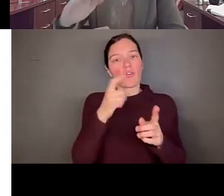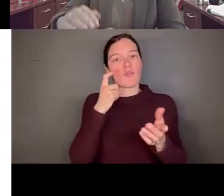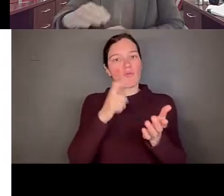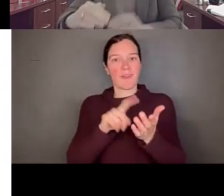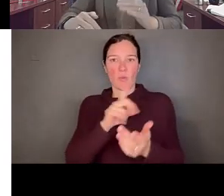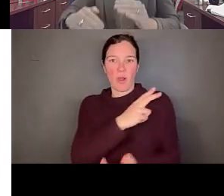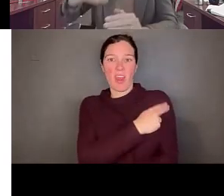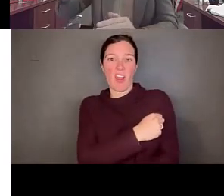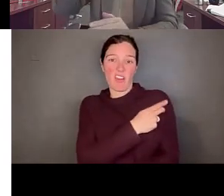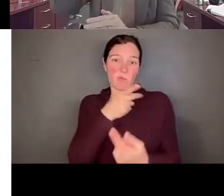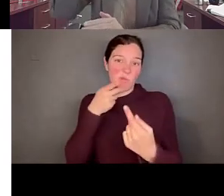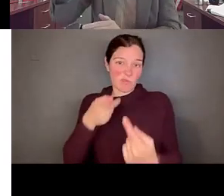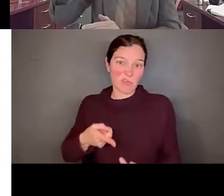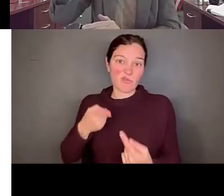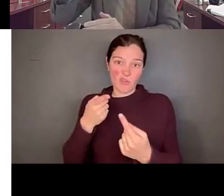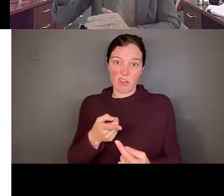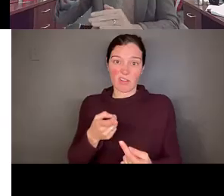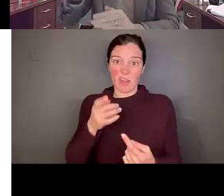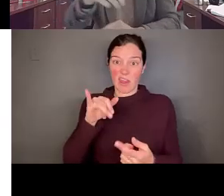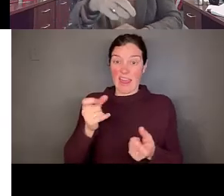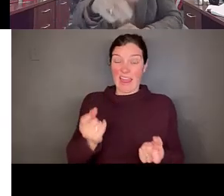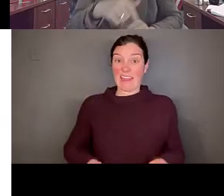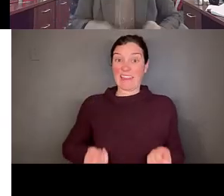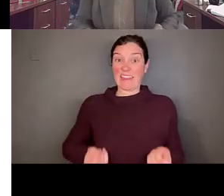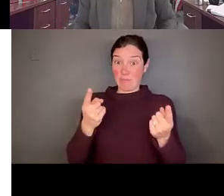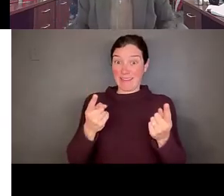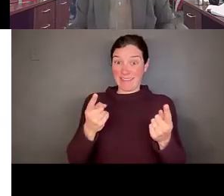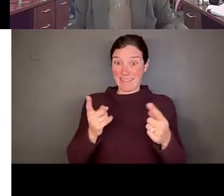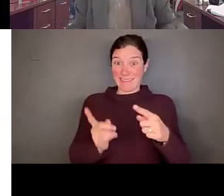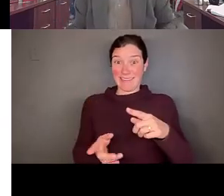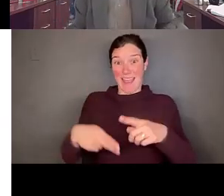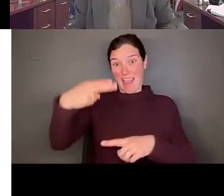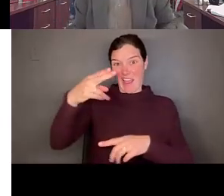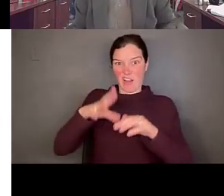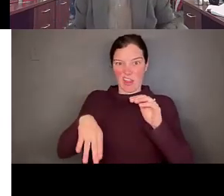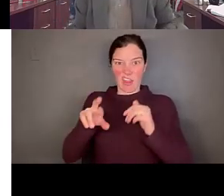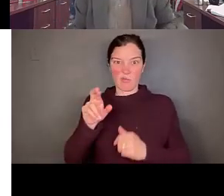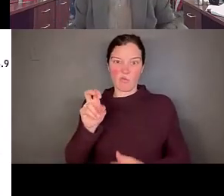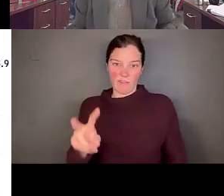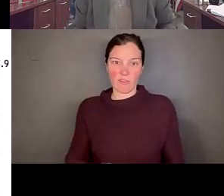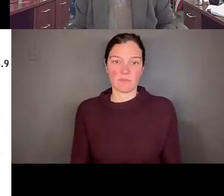are struggling? Again, that expenses going above that revenue line. Let's go to the next slide, please.